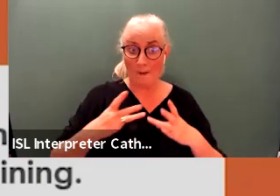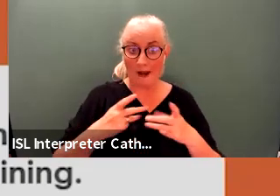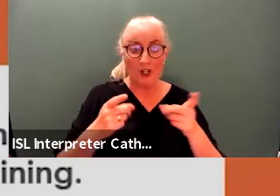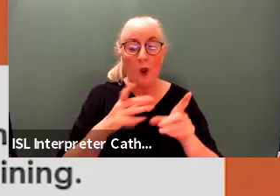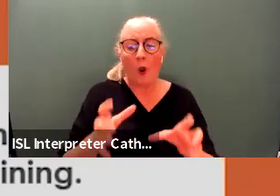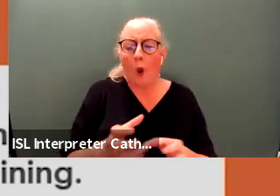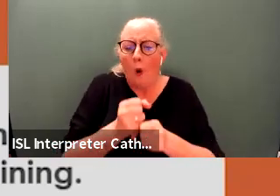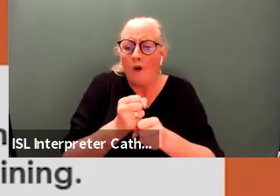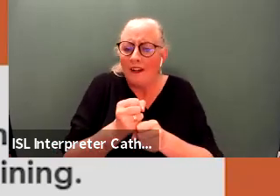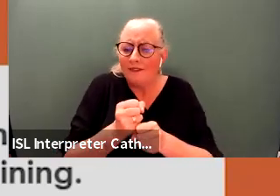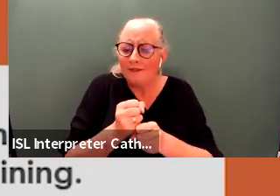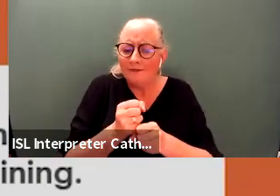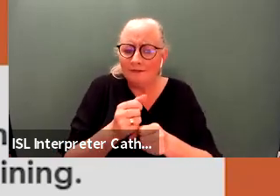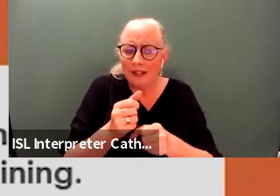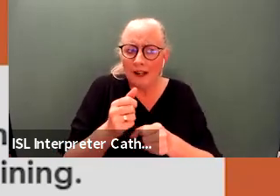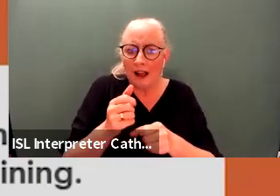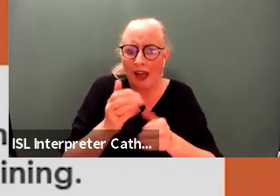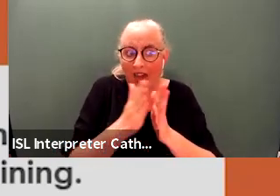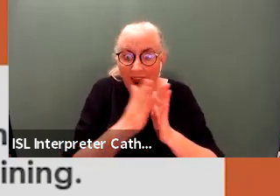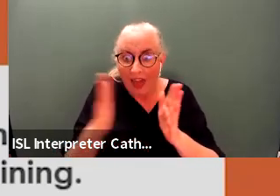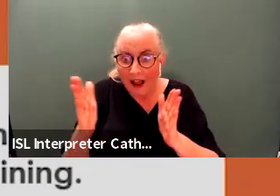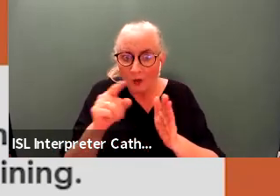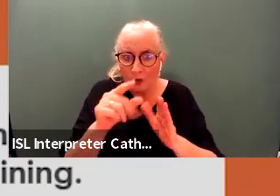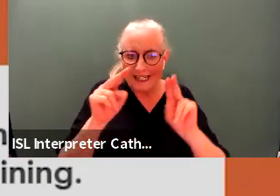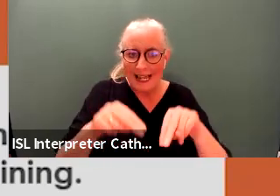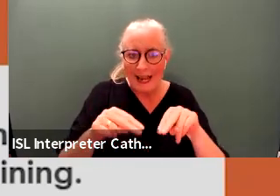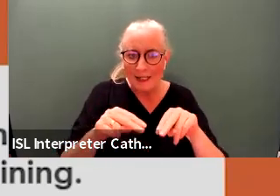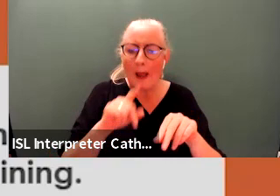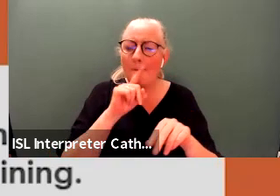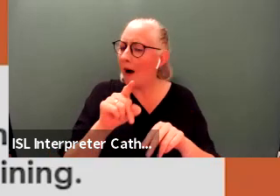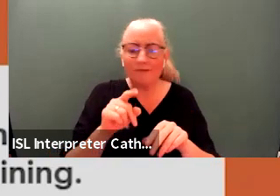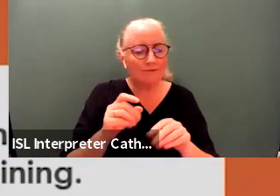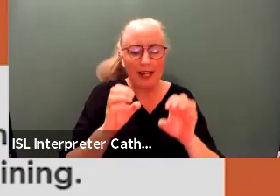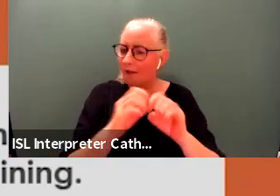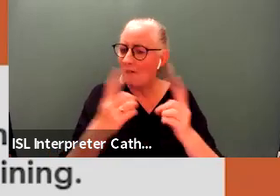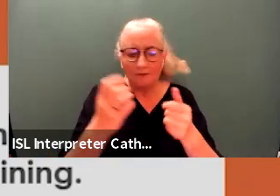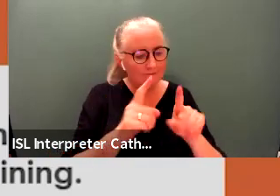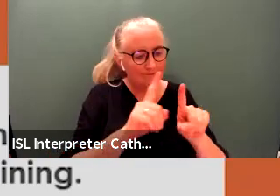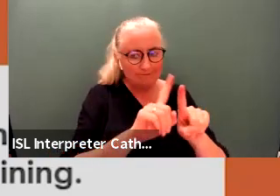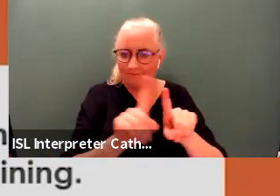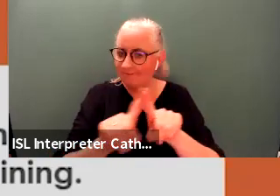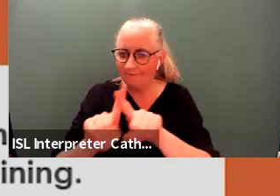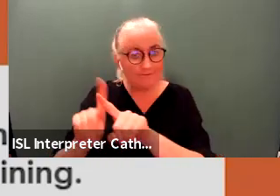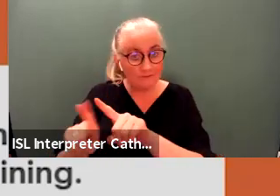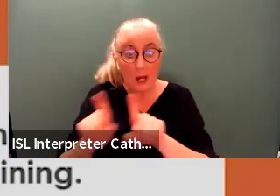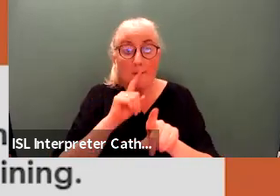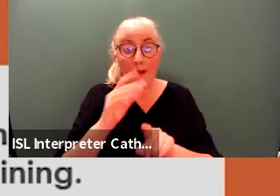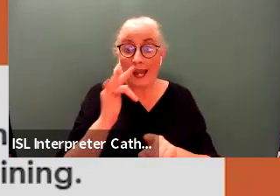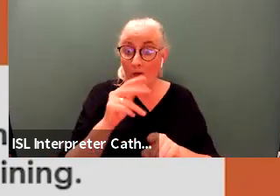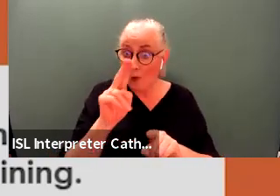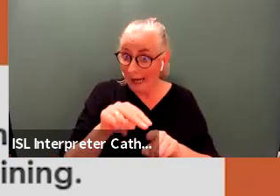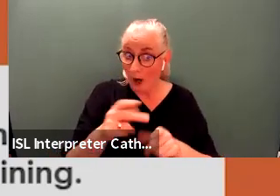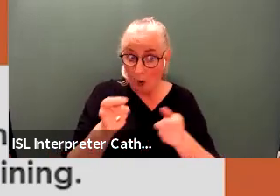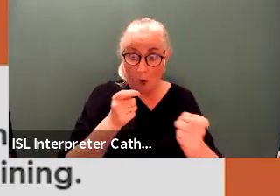for as long as they're able. But again, it's very individual. The exercise prescription is very individualized. But if you are managing